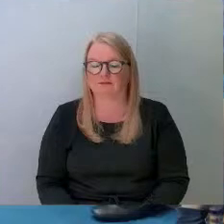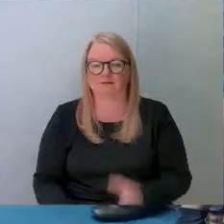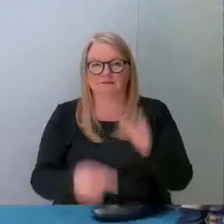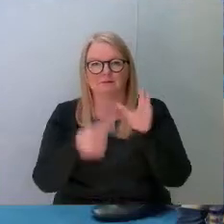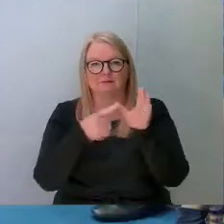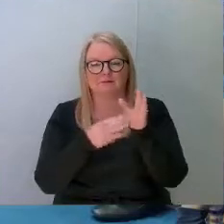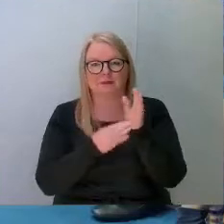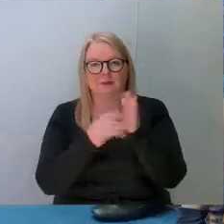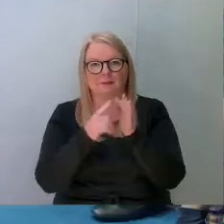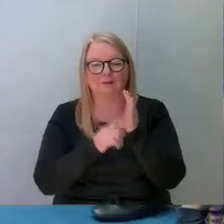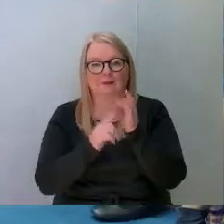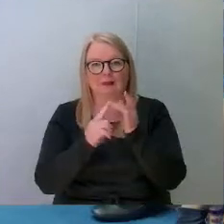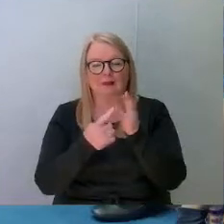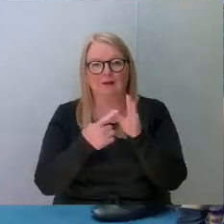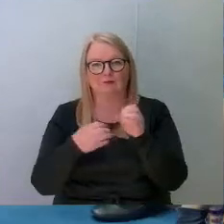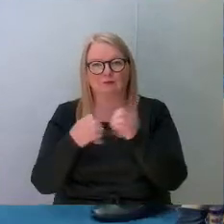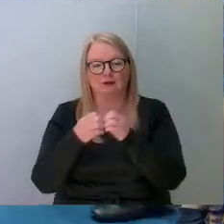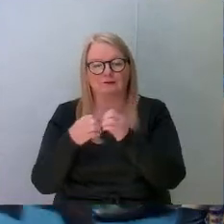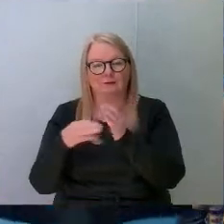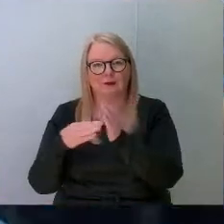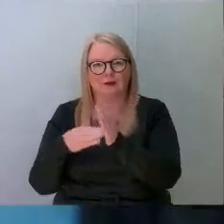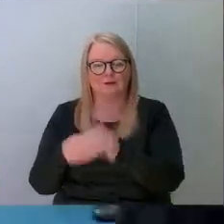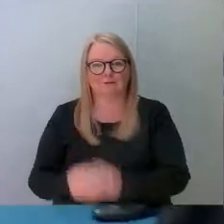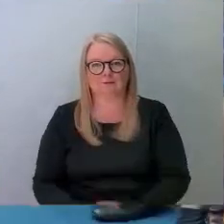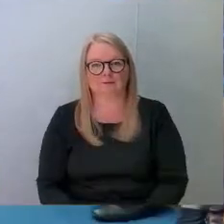Amelia Branson Monk.